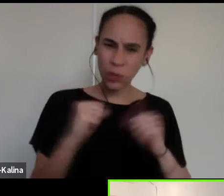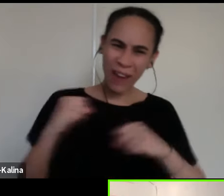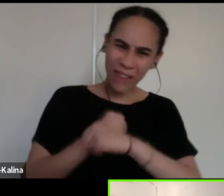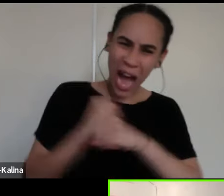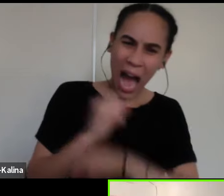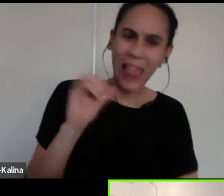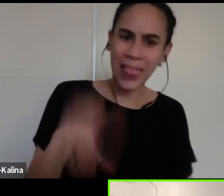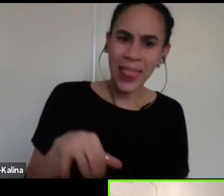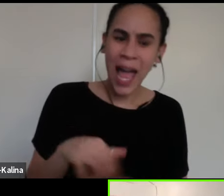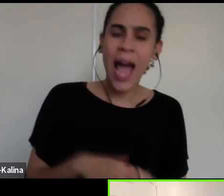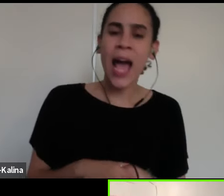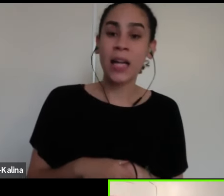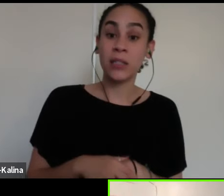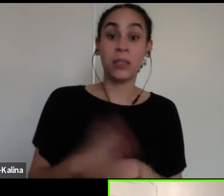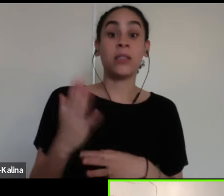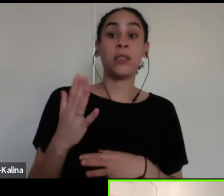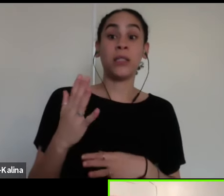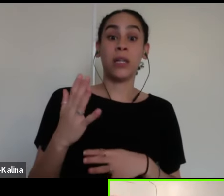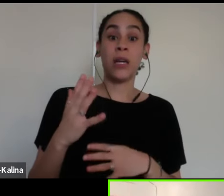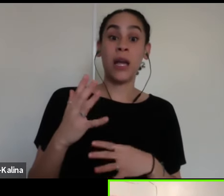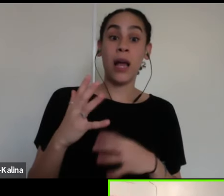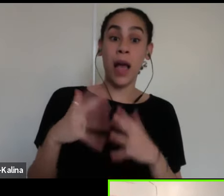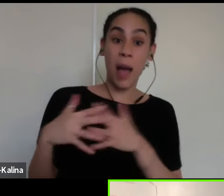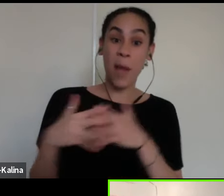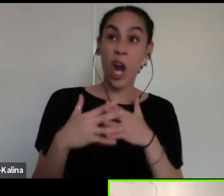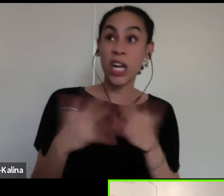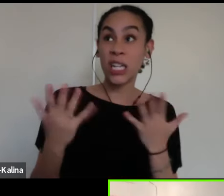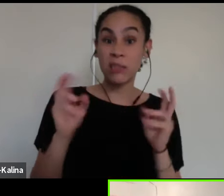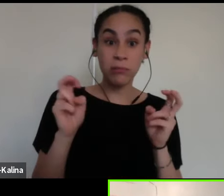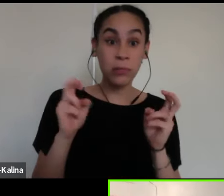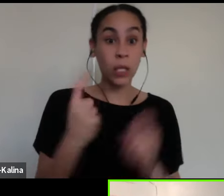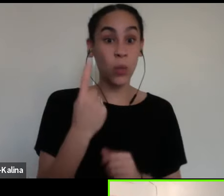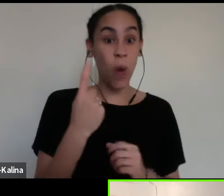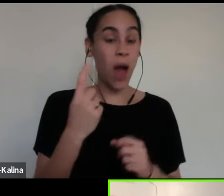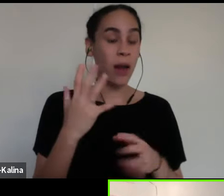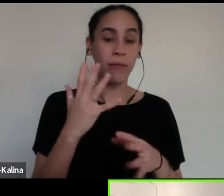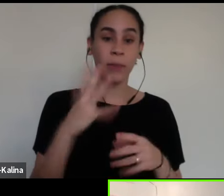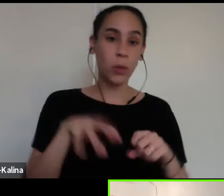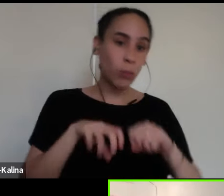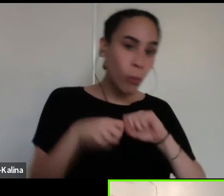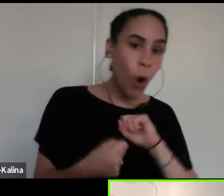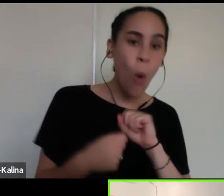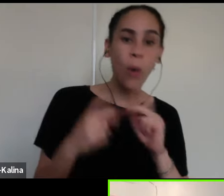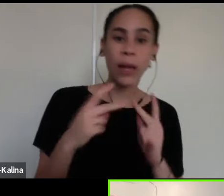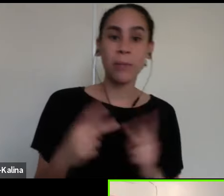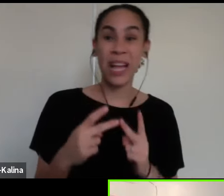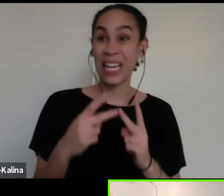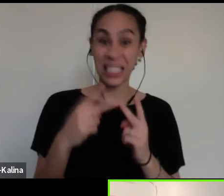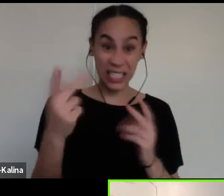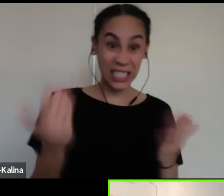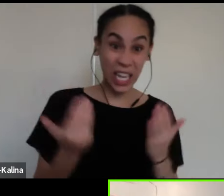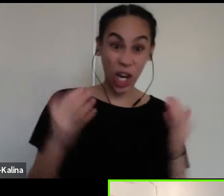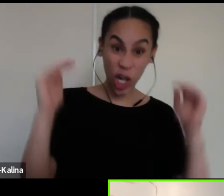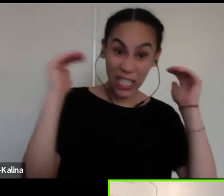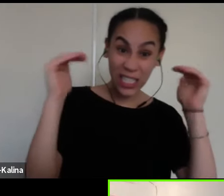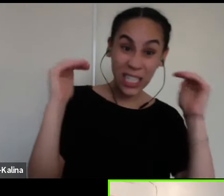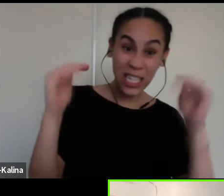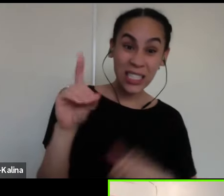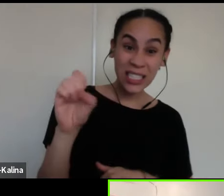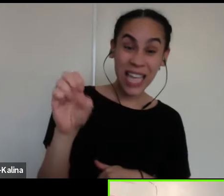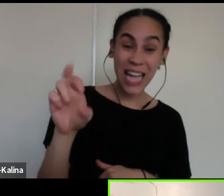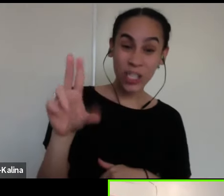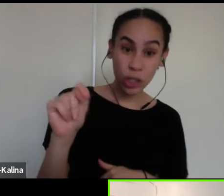arguably America's most broken places, right? So here in the desert with the fire raging 20 miles from where I sit and